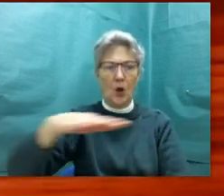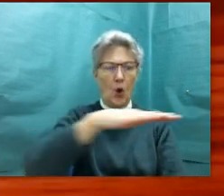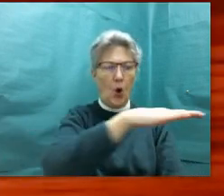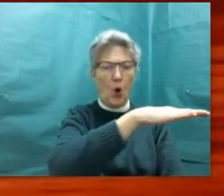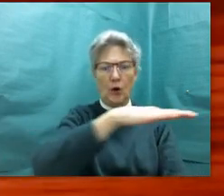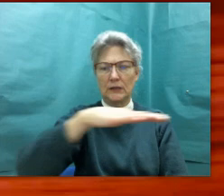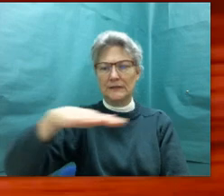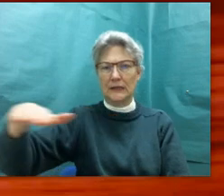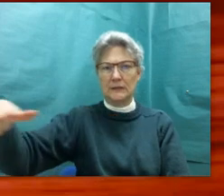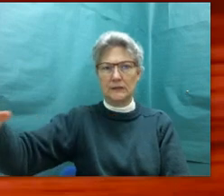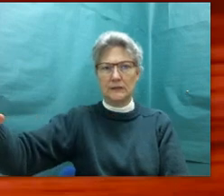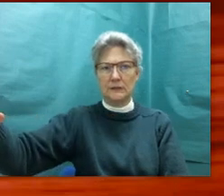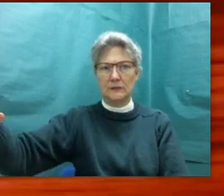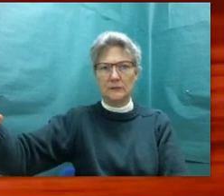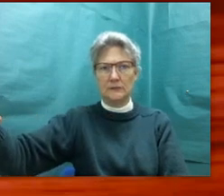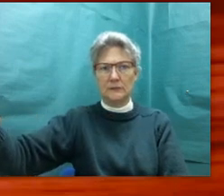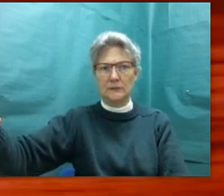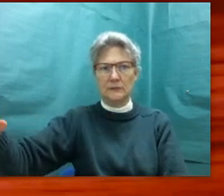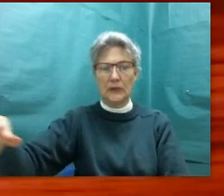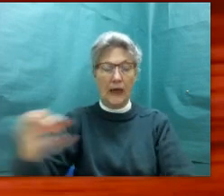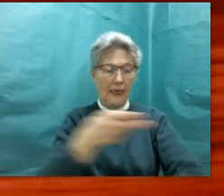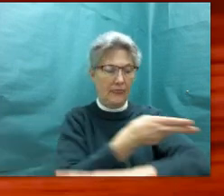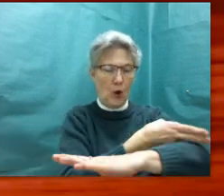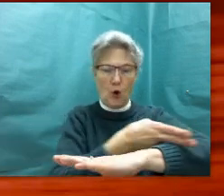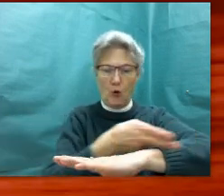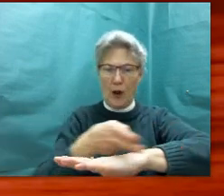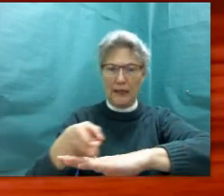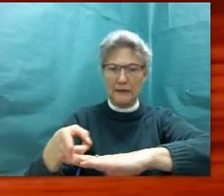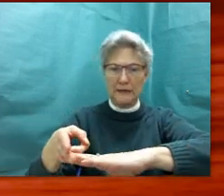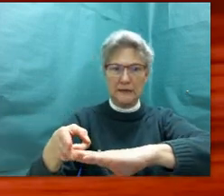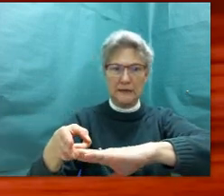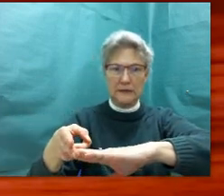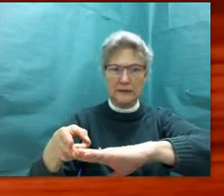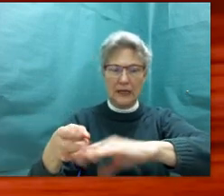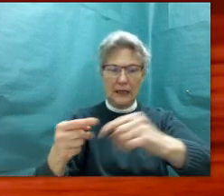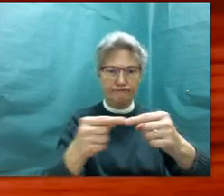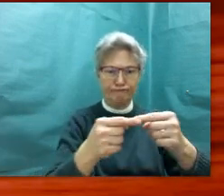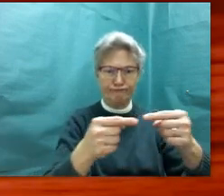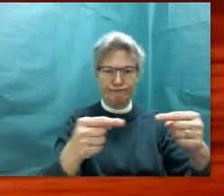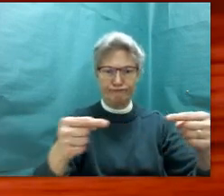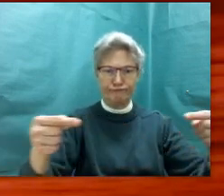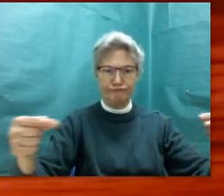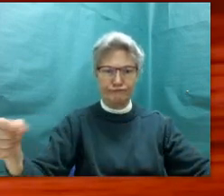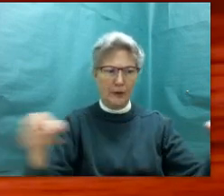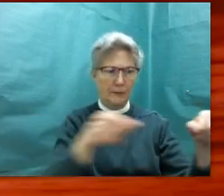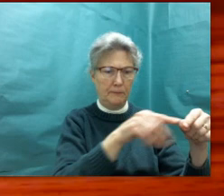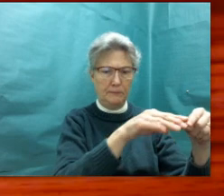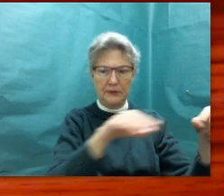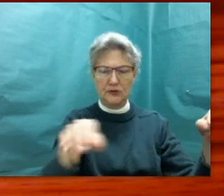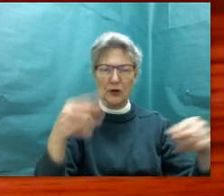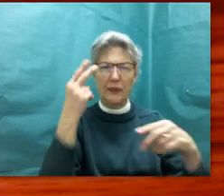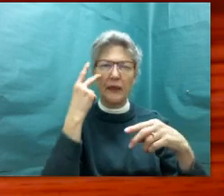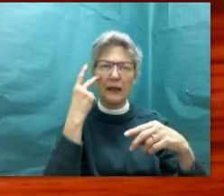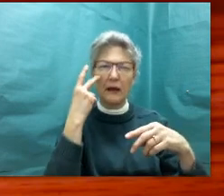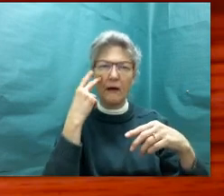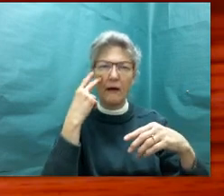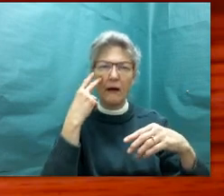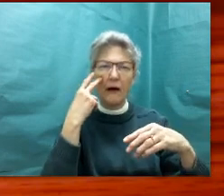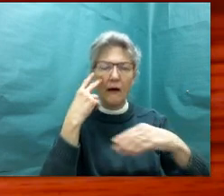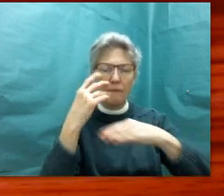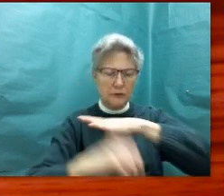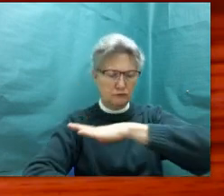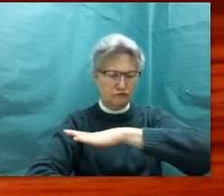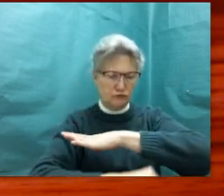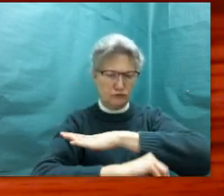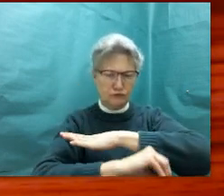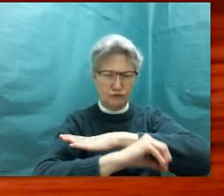of horizontal, the way that I remember is I think of the horizon line. And the horizon line is, if you picture in your mind how the sun comes